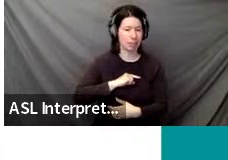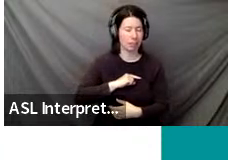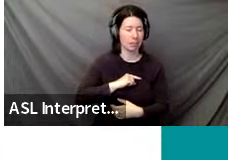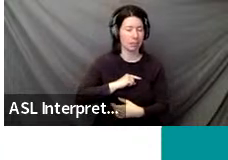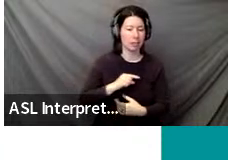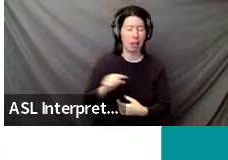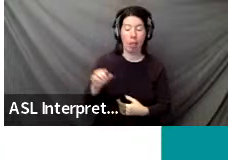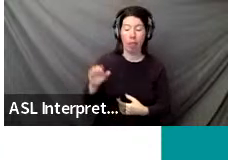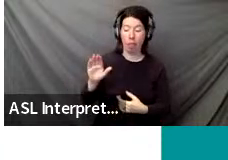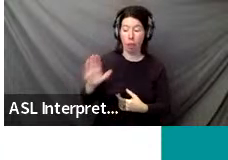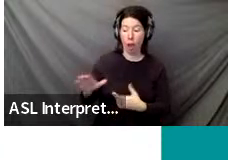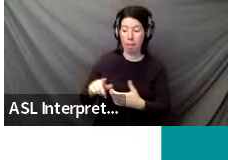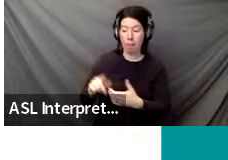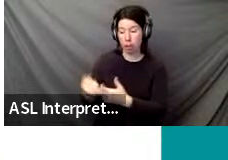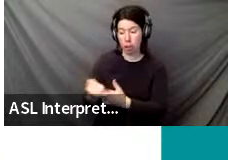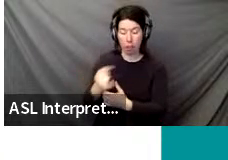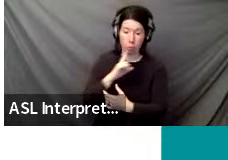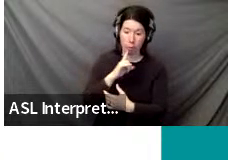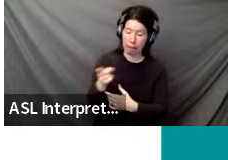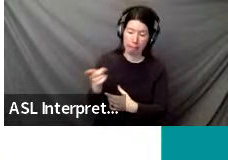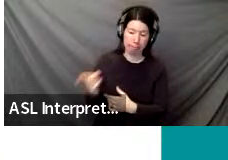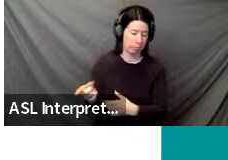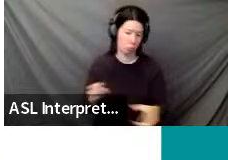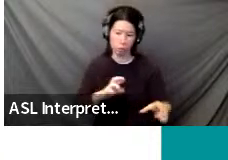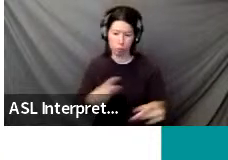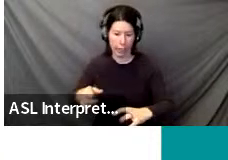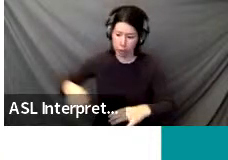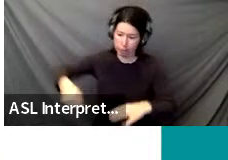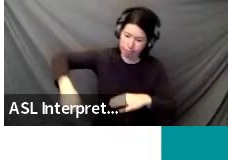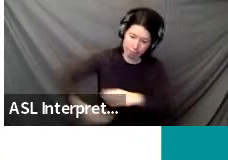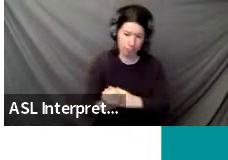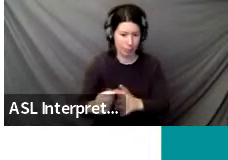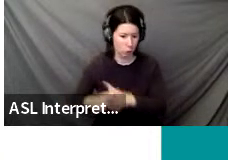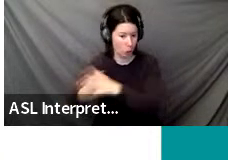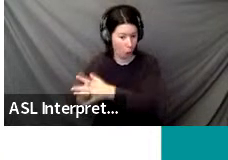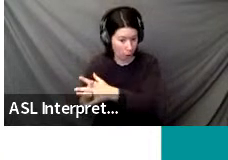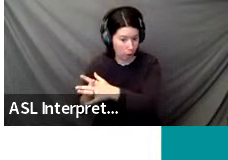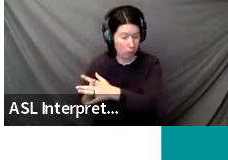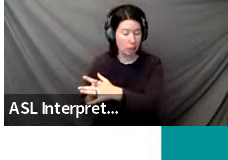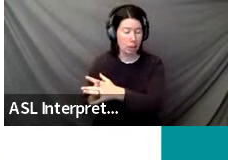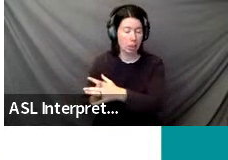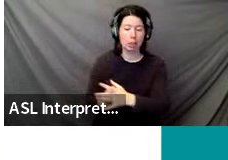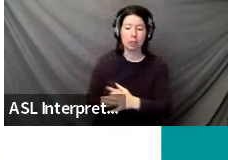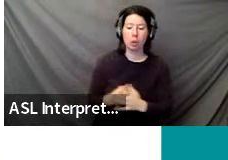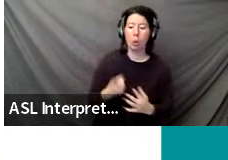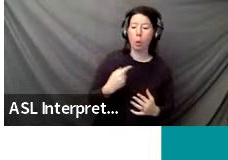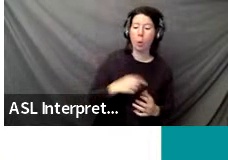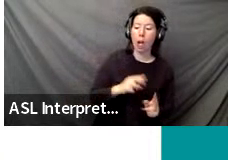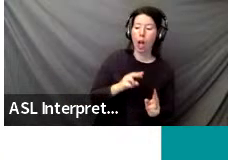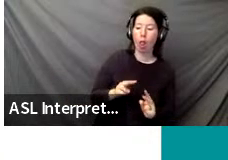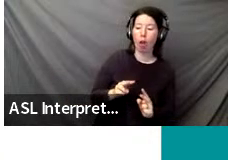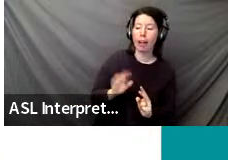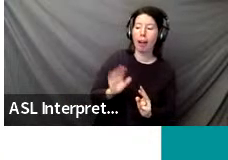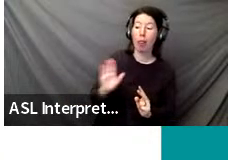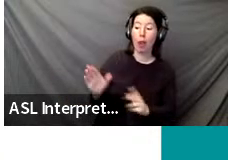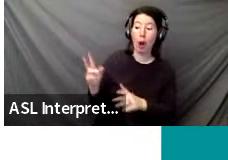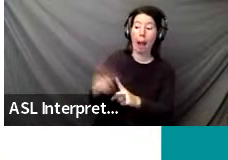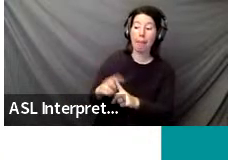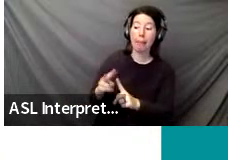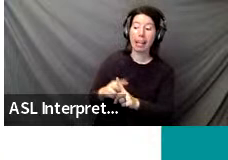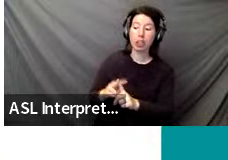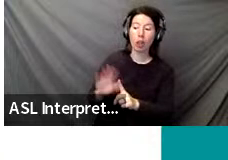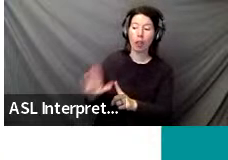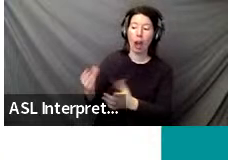are somewhat shovel ready. So we are looking at what their application looked like and the money that they were